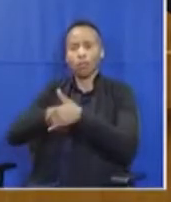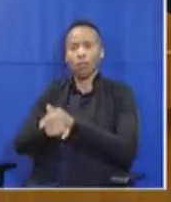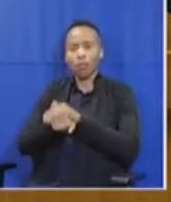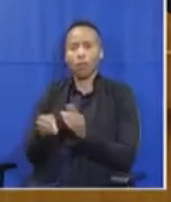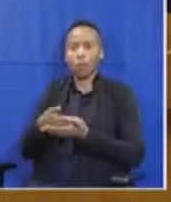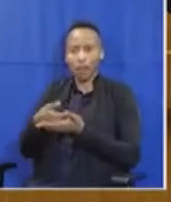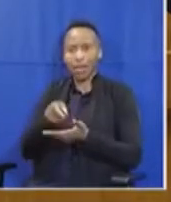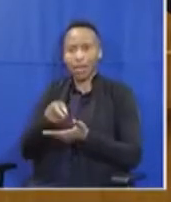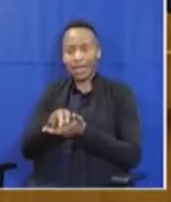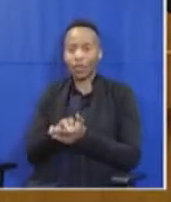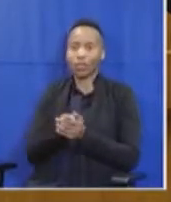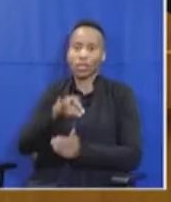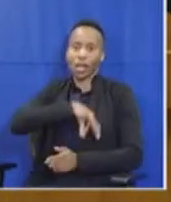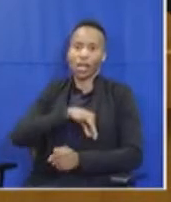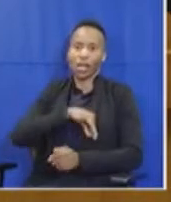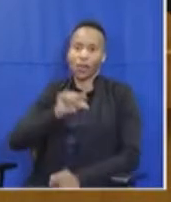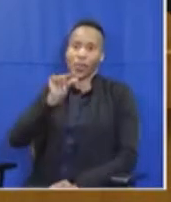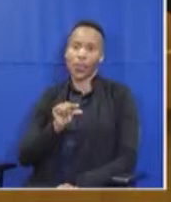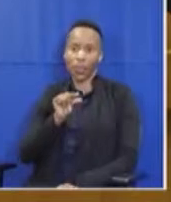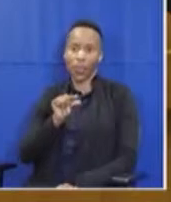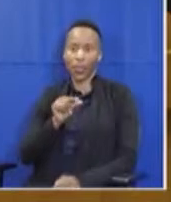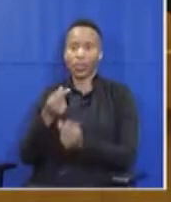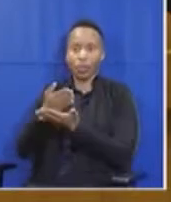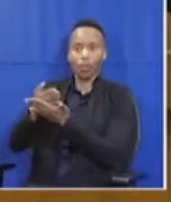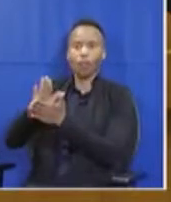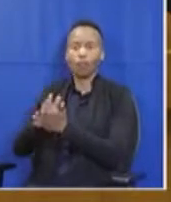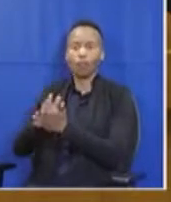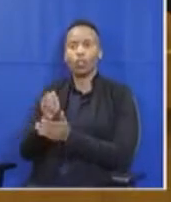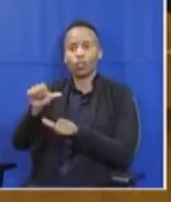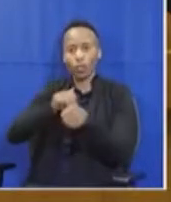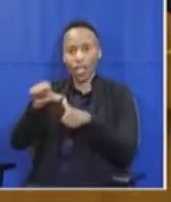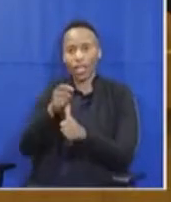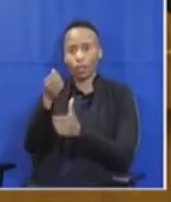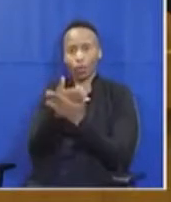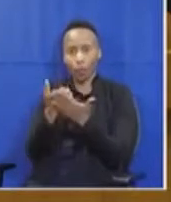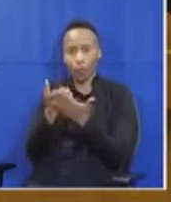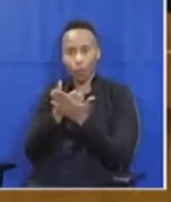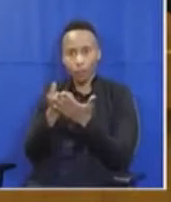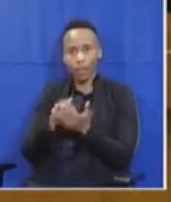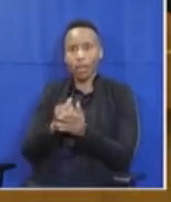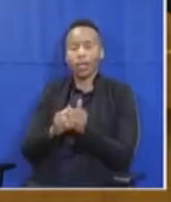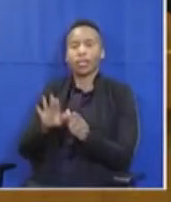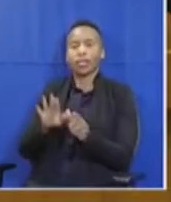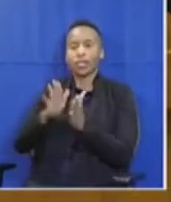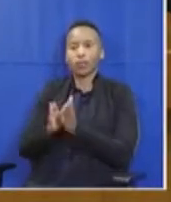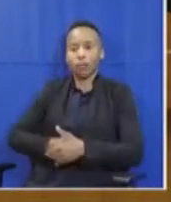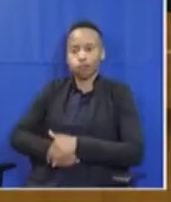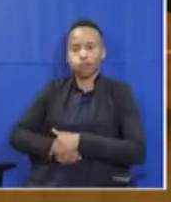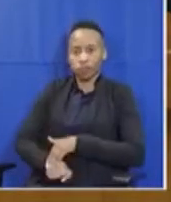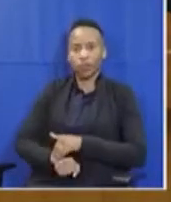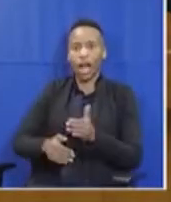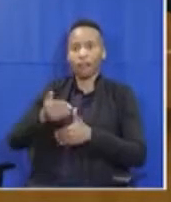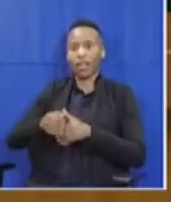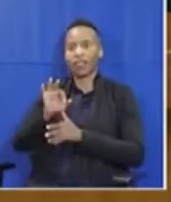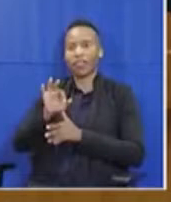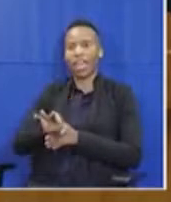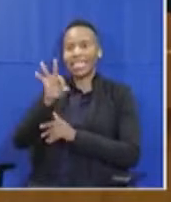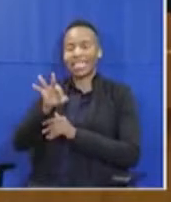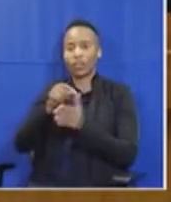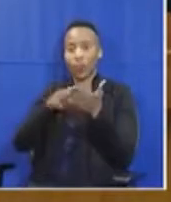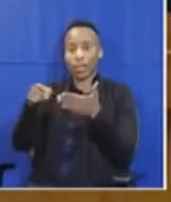amendment proposed removing social and economic circumstances as a ground for termination after 13 weeks, but later just added